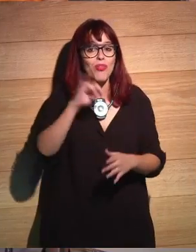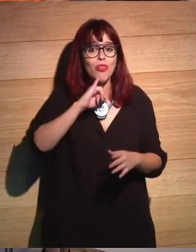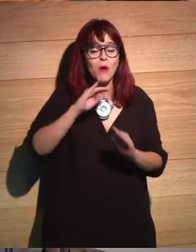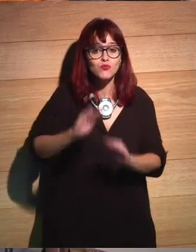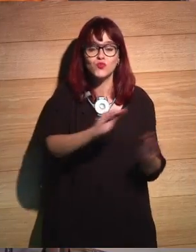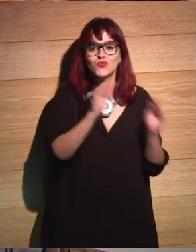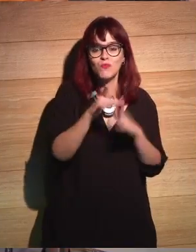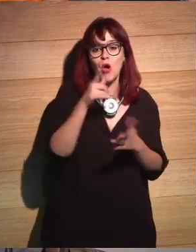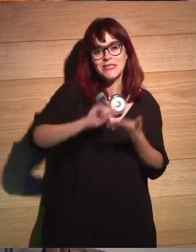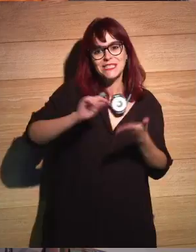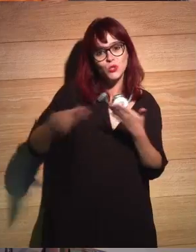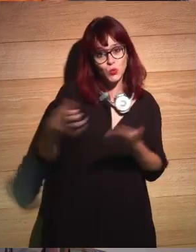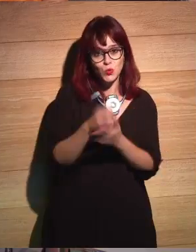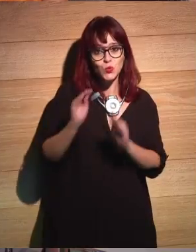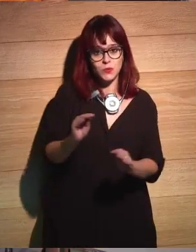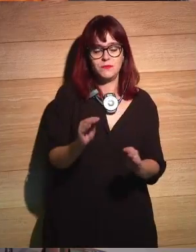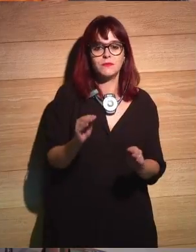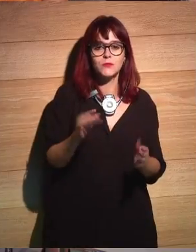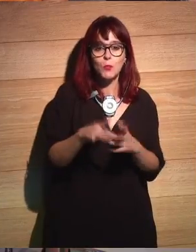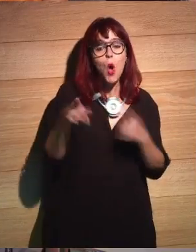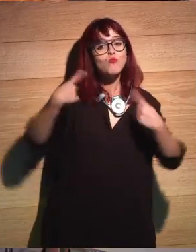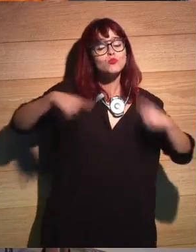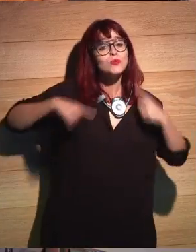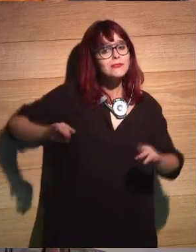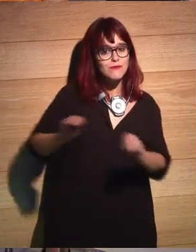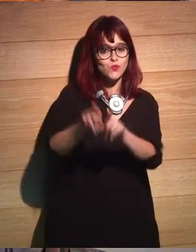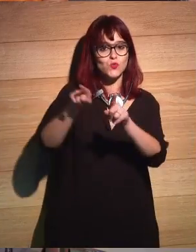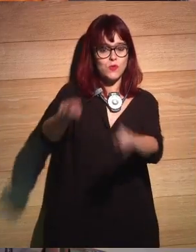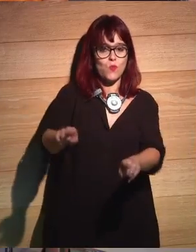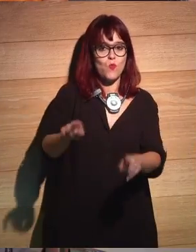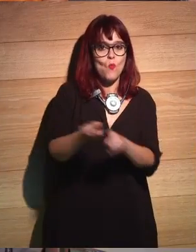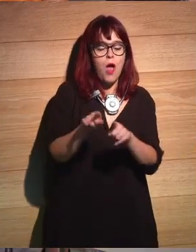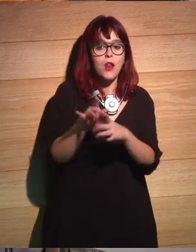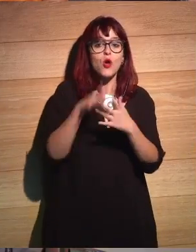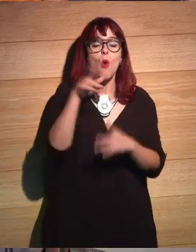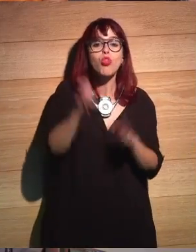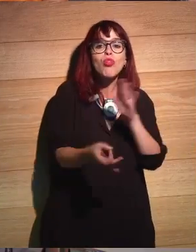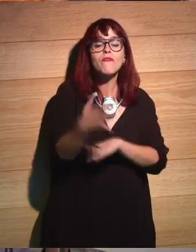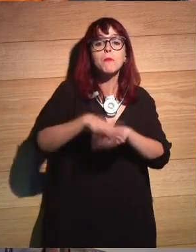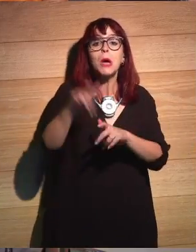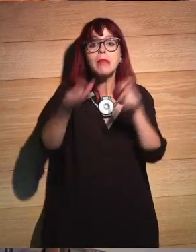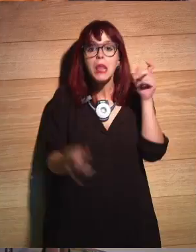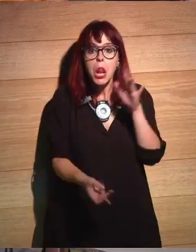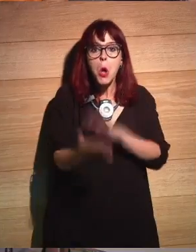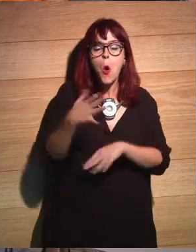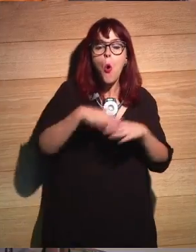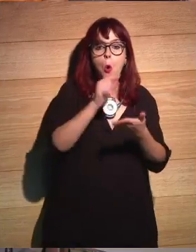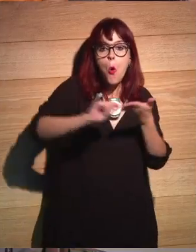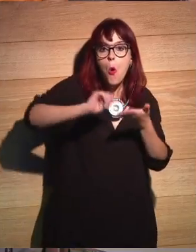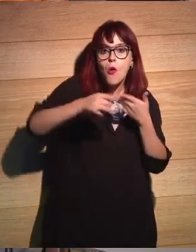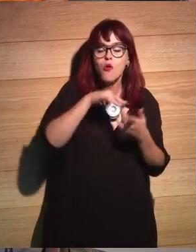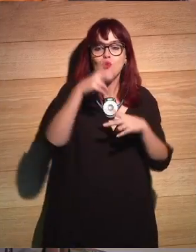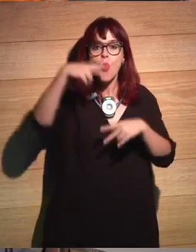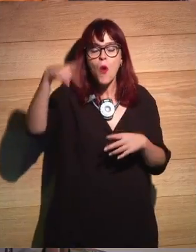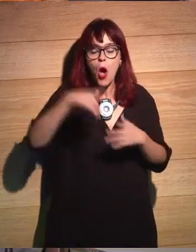of each region and each language and each writer. It happens the same with music. You don't think where music